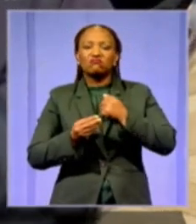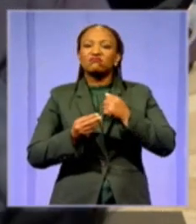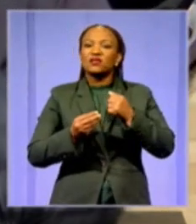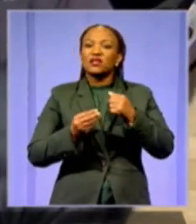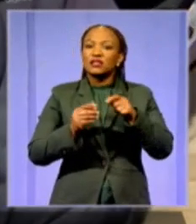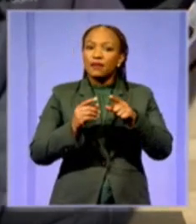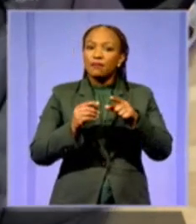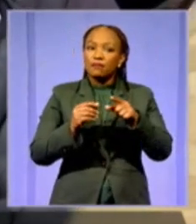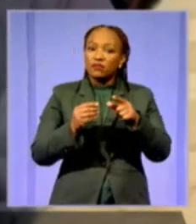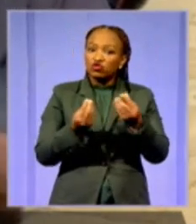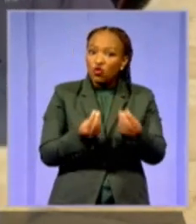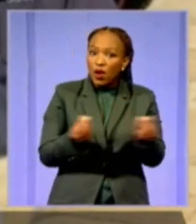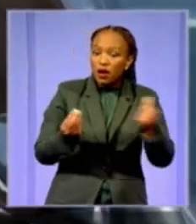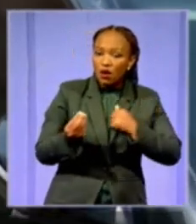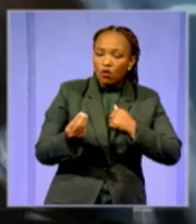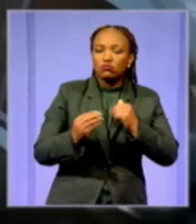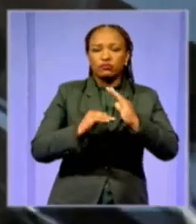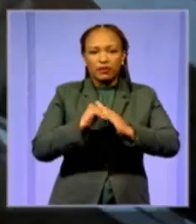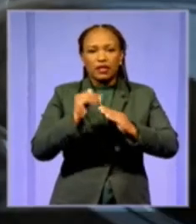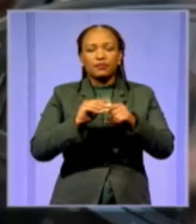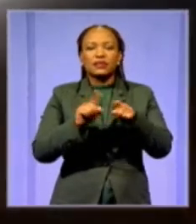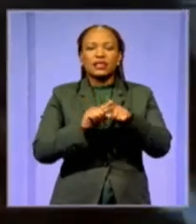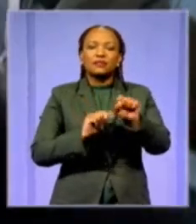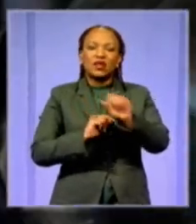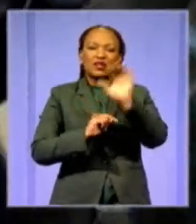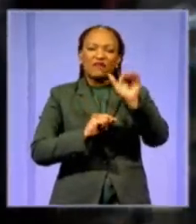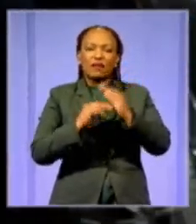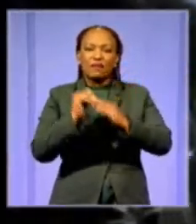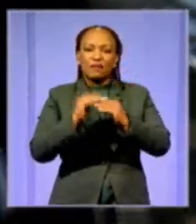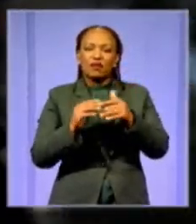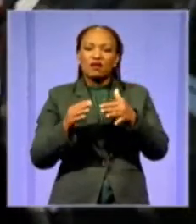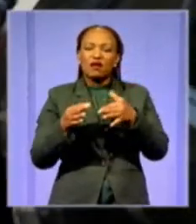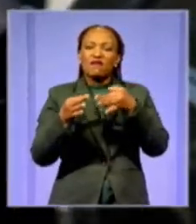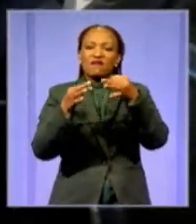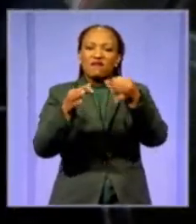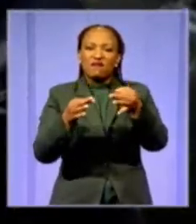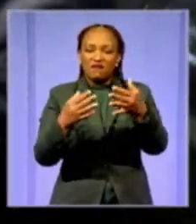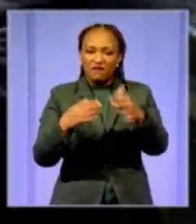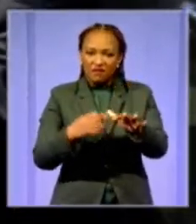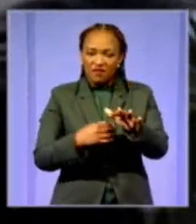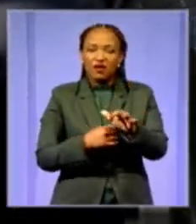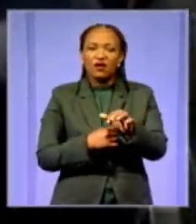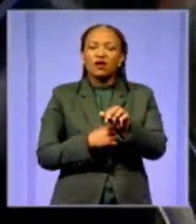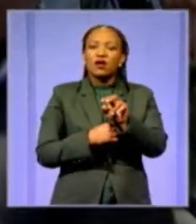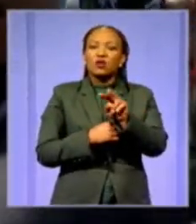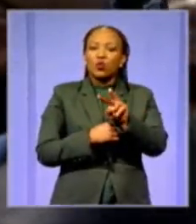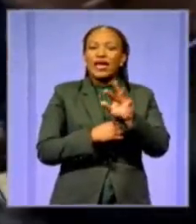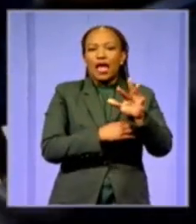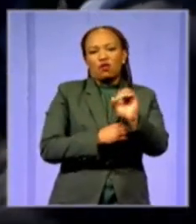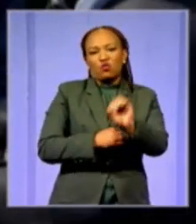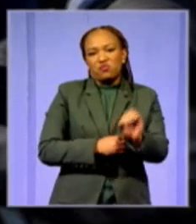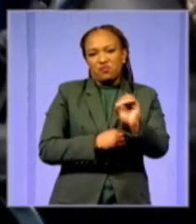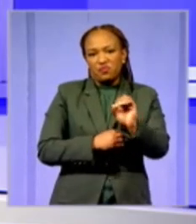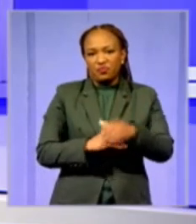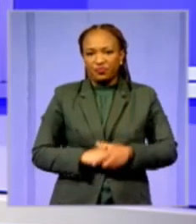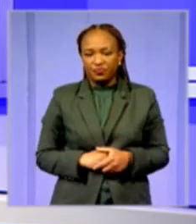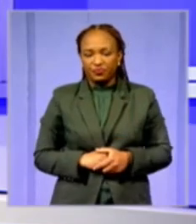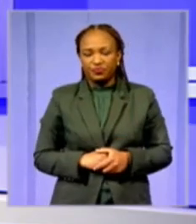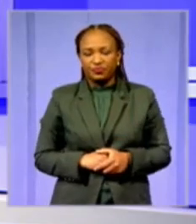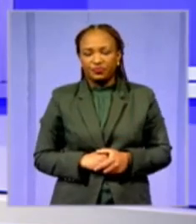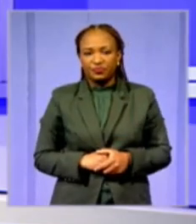to build South Africa. Kgetse e sutiseditswe go diphalane a le 21.